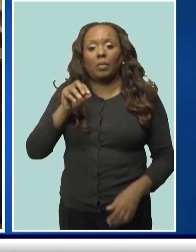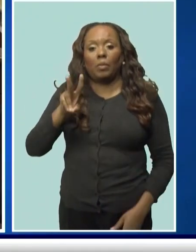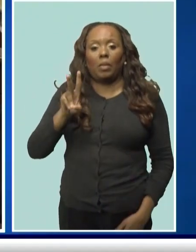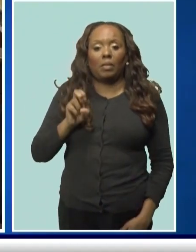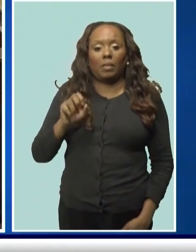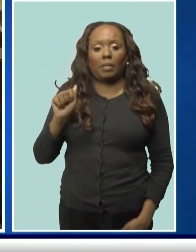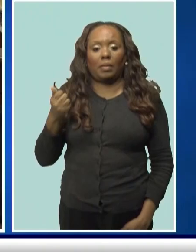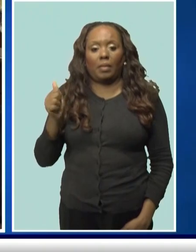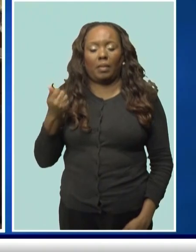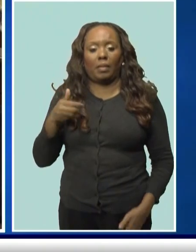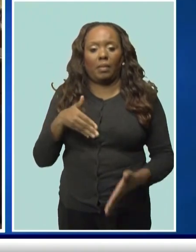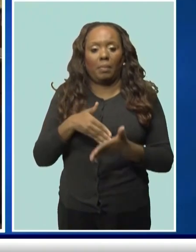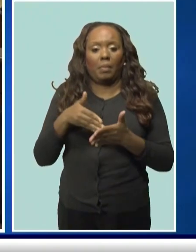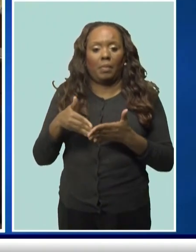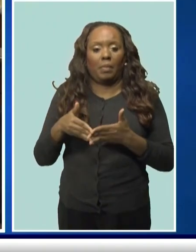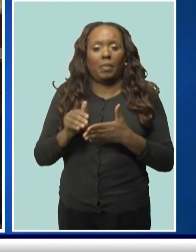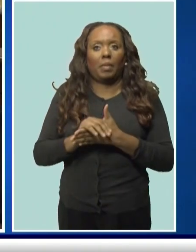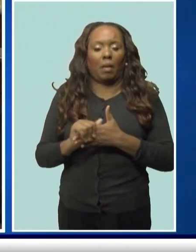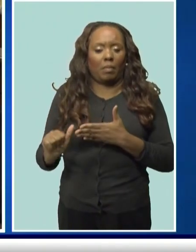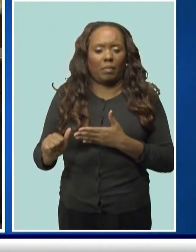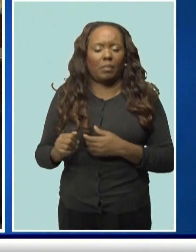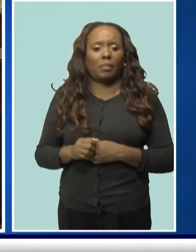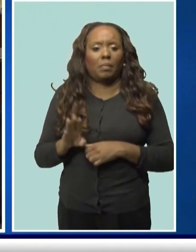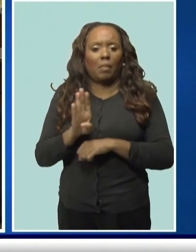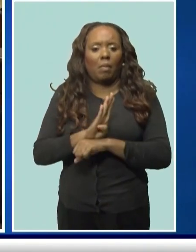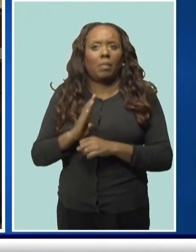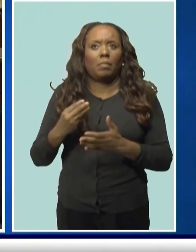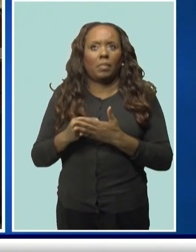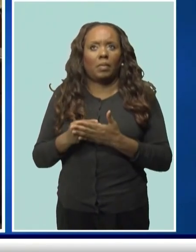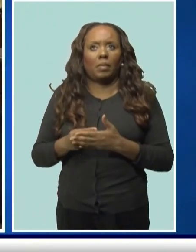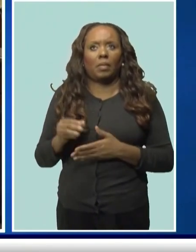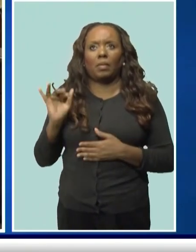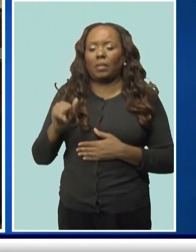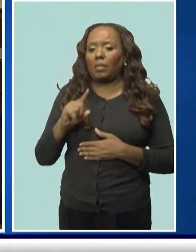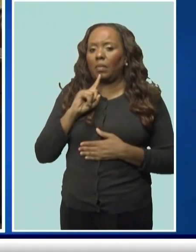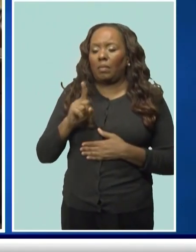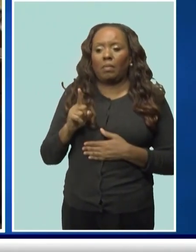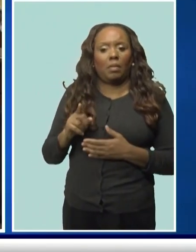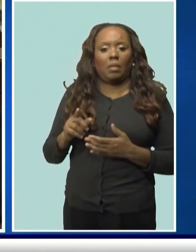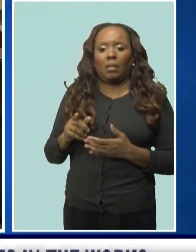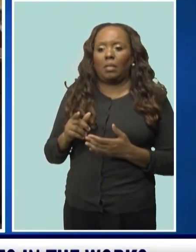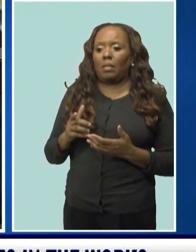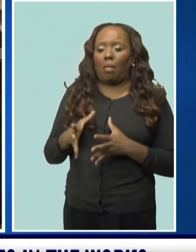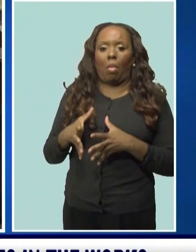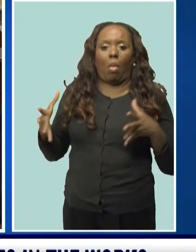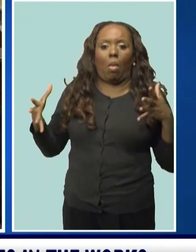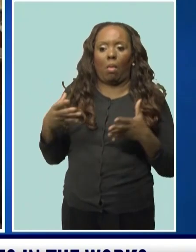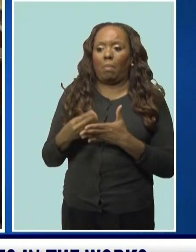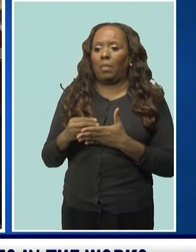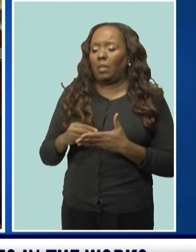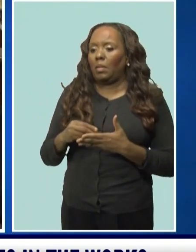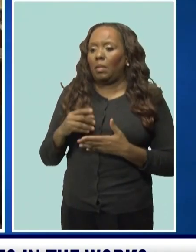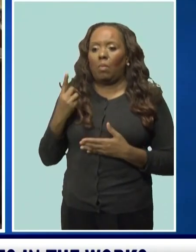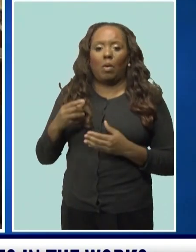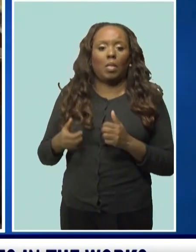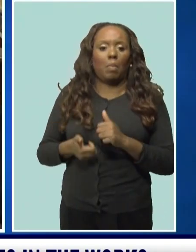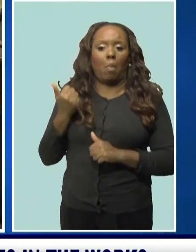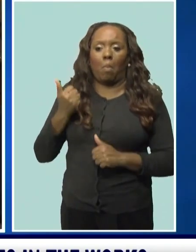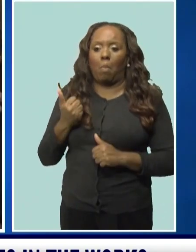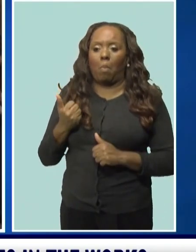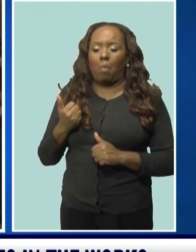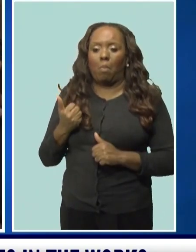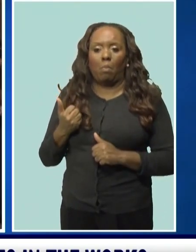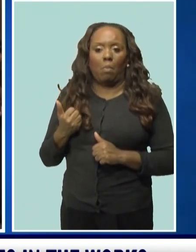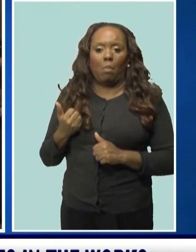million Barbados dollars. I believe it is the single largest investment in infrastructure in recent times outside of the road network